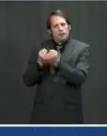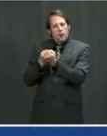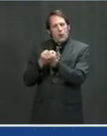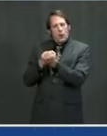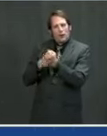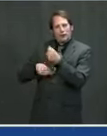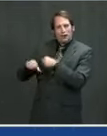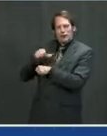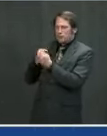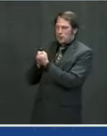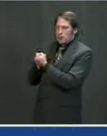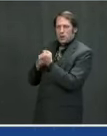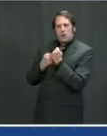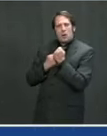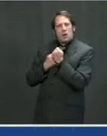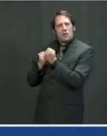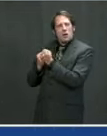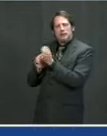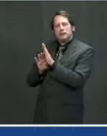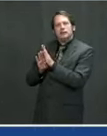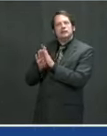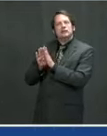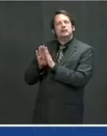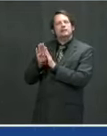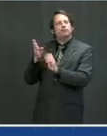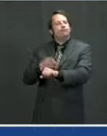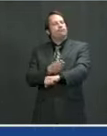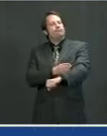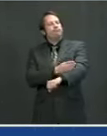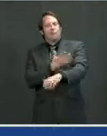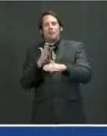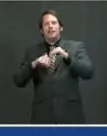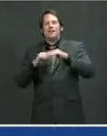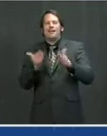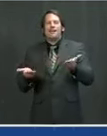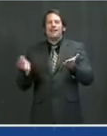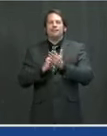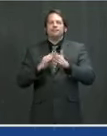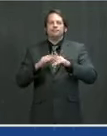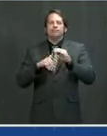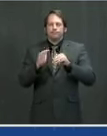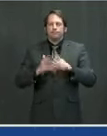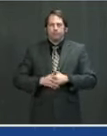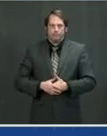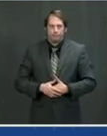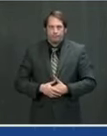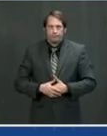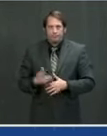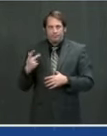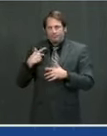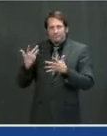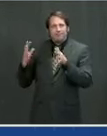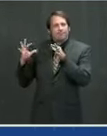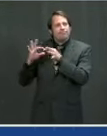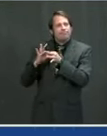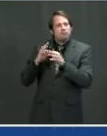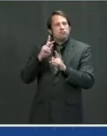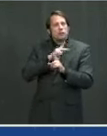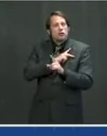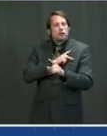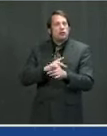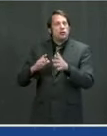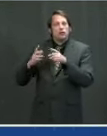to rebuild. And those personal bonds of friendship and connection, they're the ones that are going to keep this